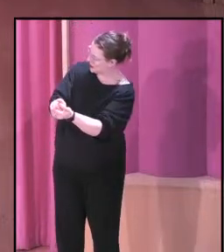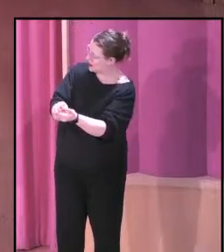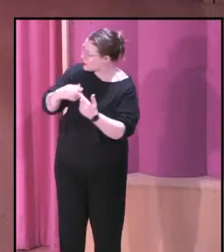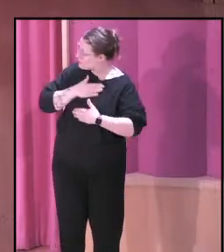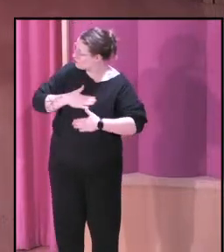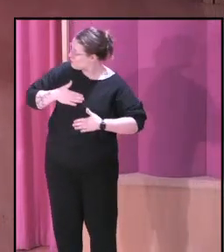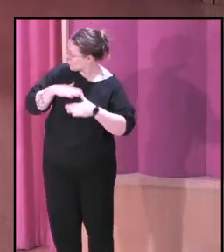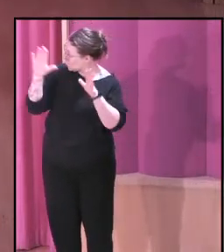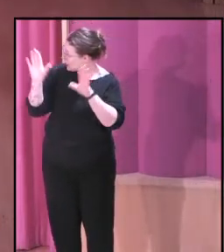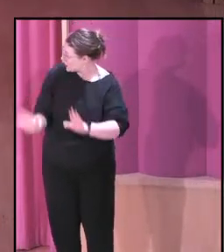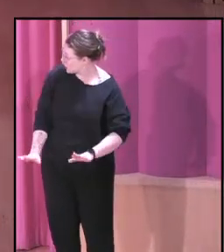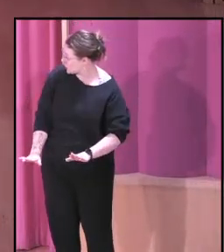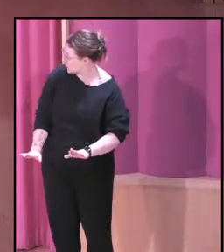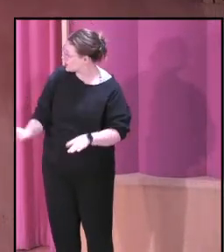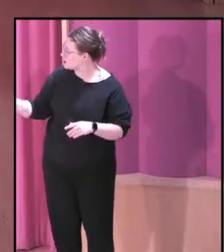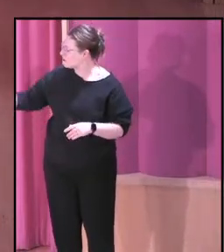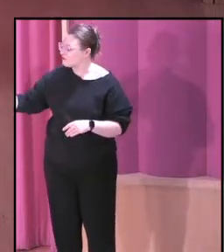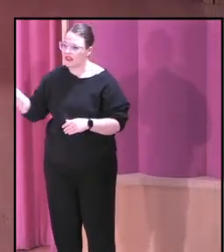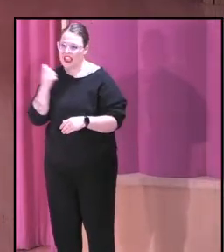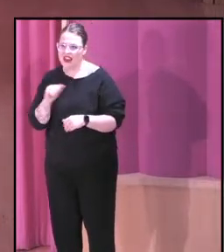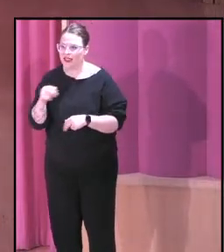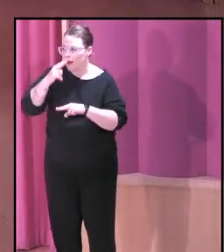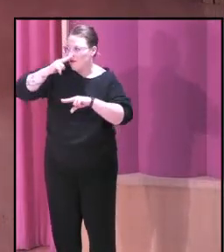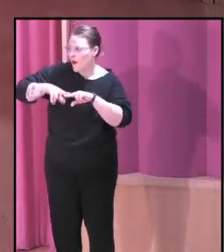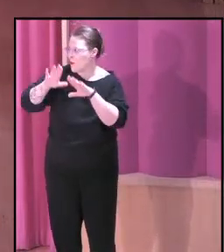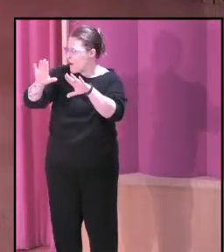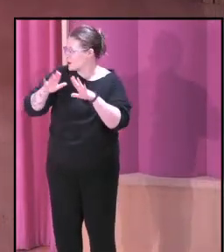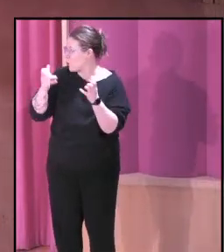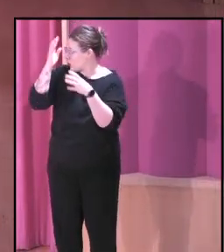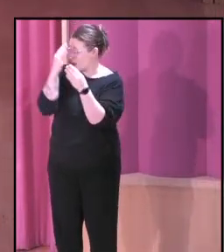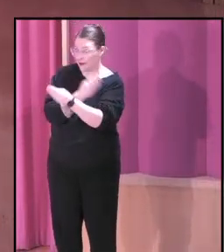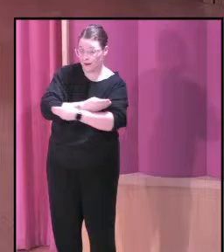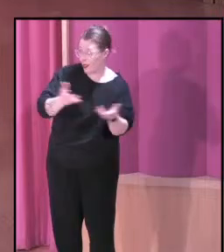winter? Yes. Yeah. Have you done anything awesome we should all know about?